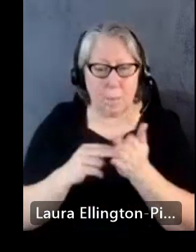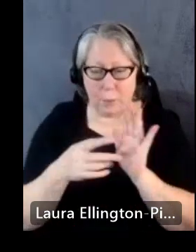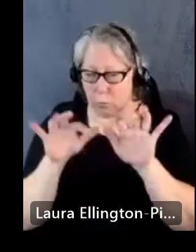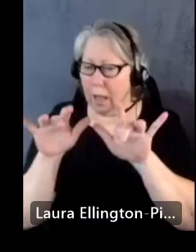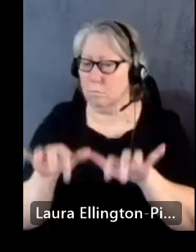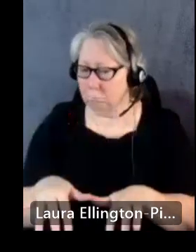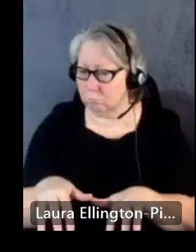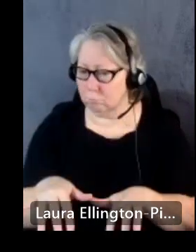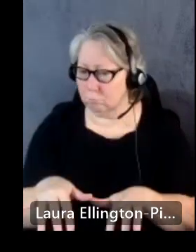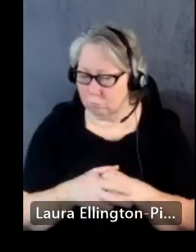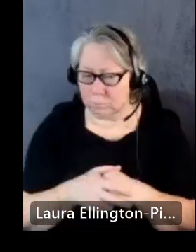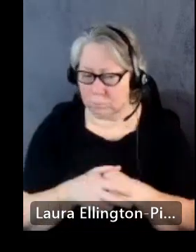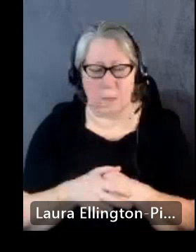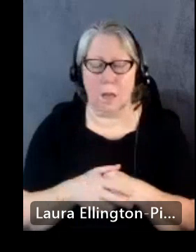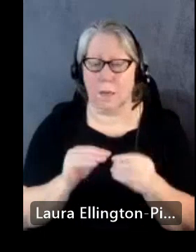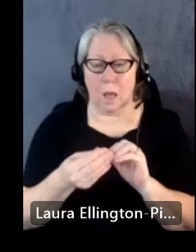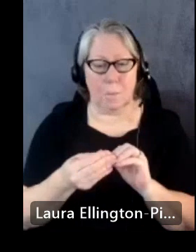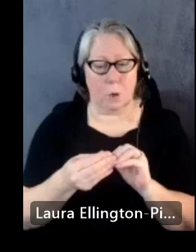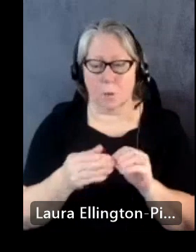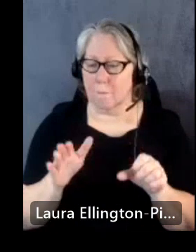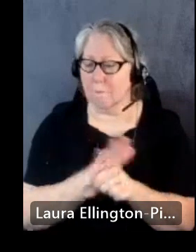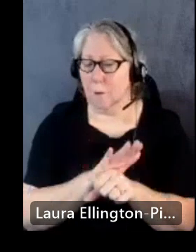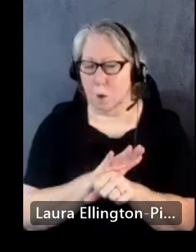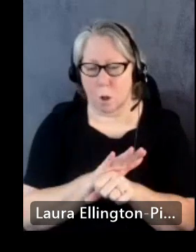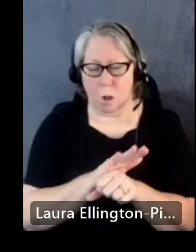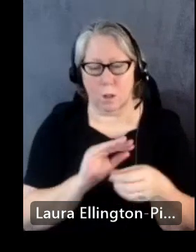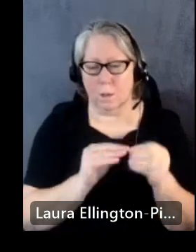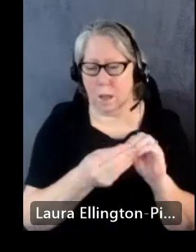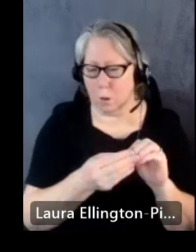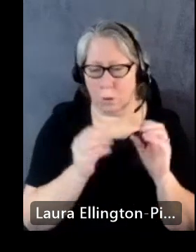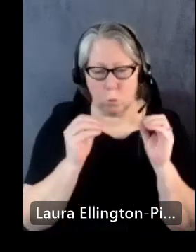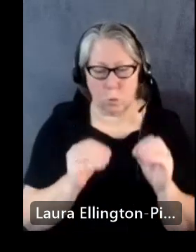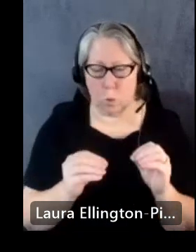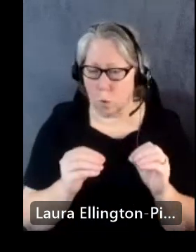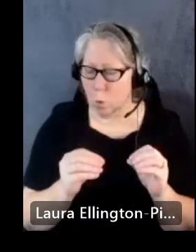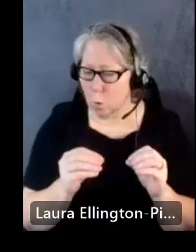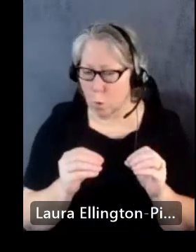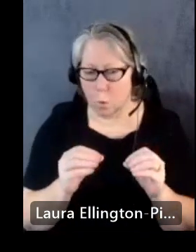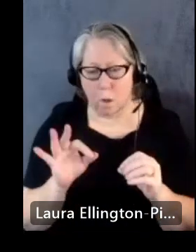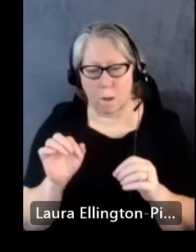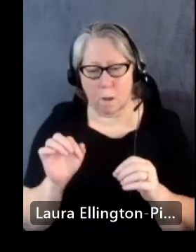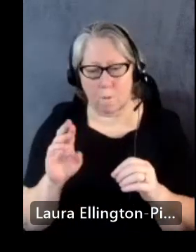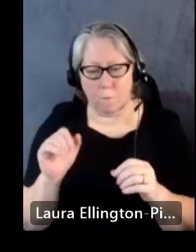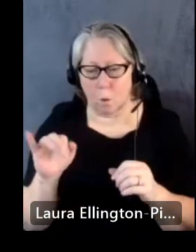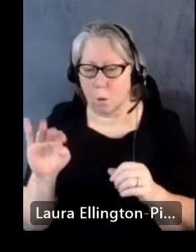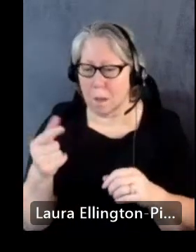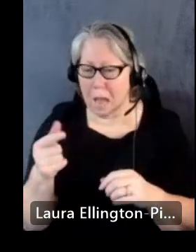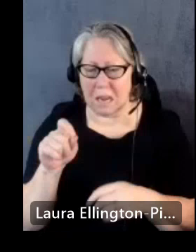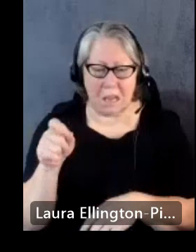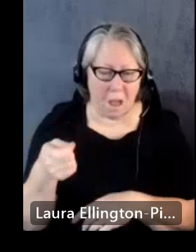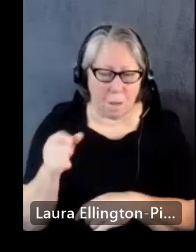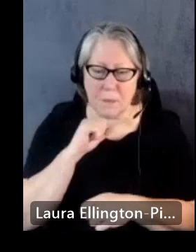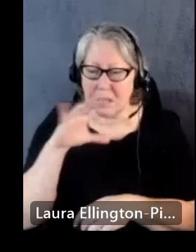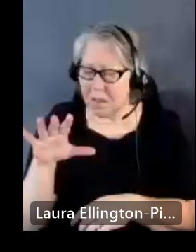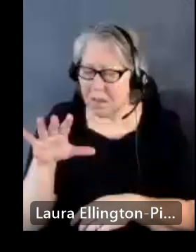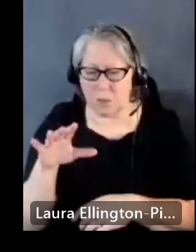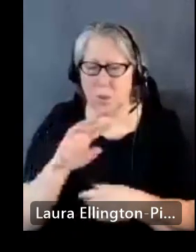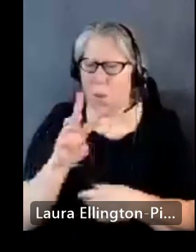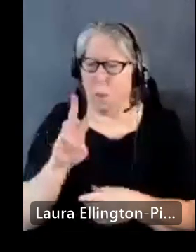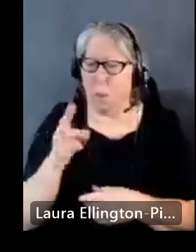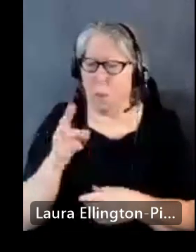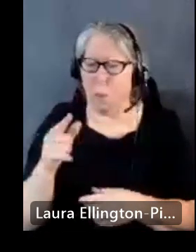be in whole numbers without any sort of formatting. You don't have to put any commas or anything. Just put in the whole numbers.